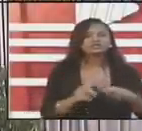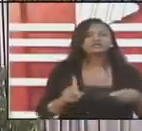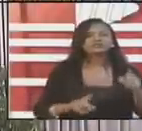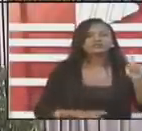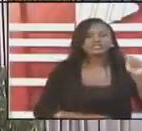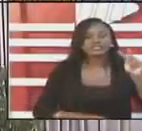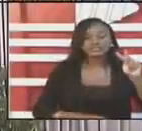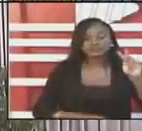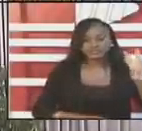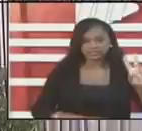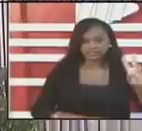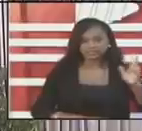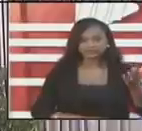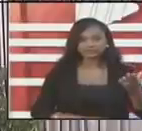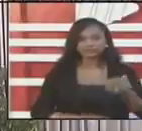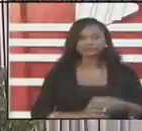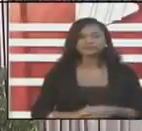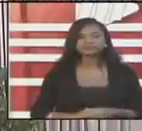TV6.